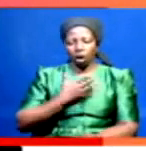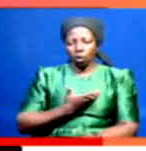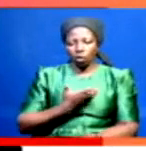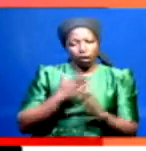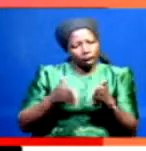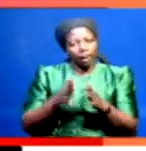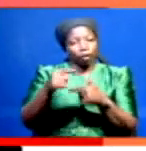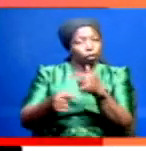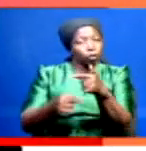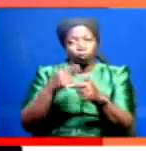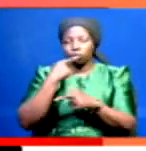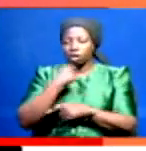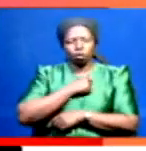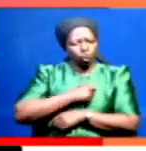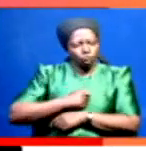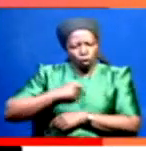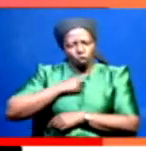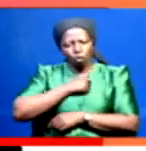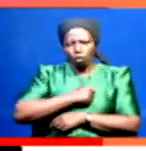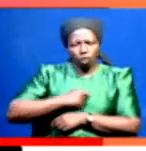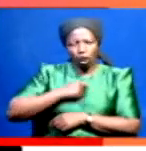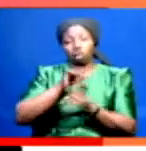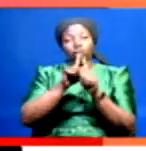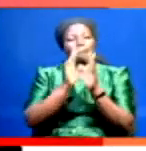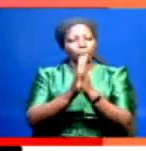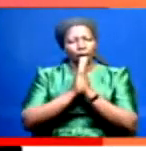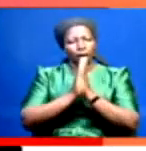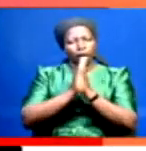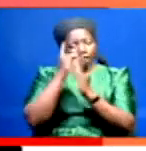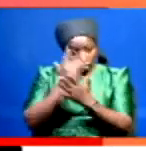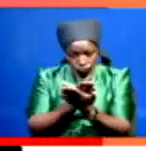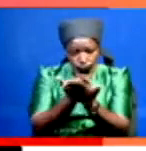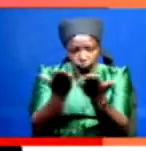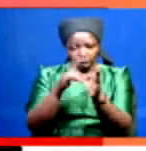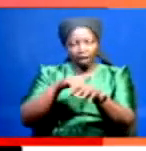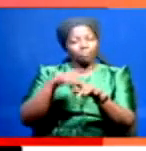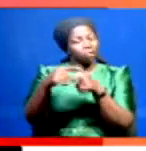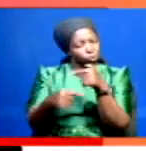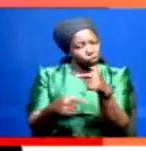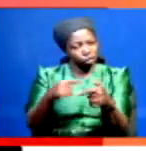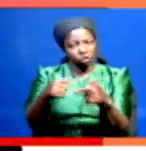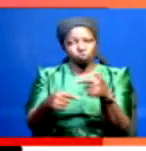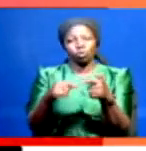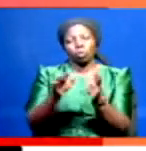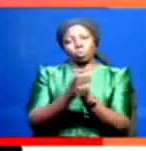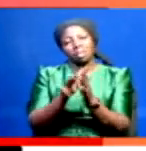own condolences and to pray for them as they go through this. It is